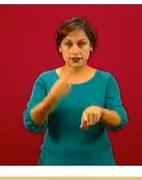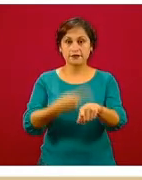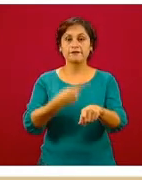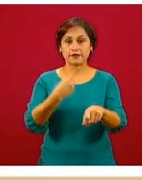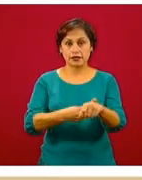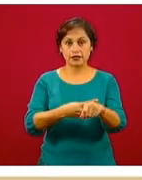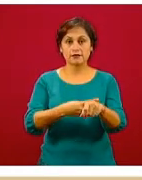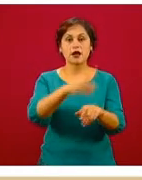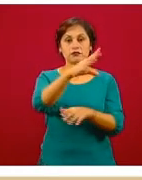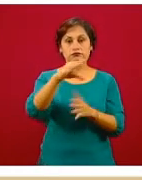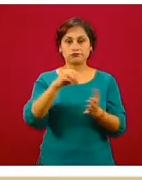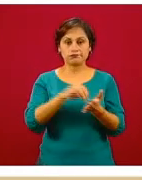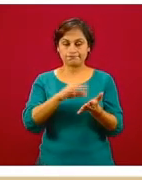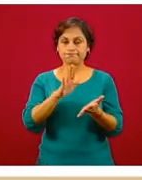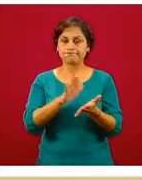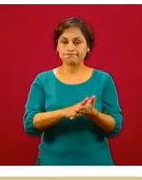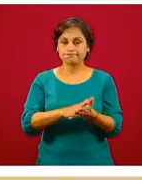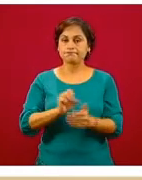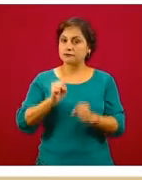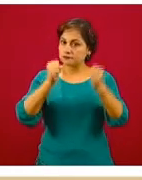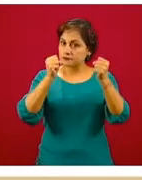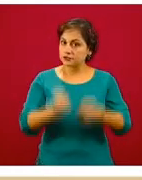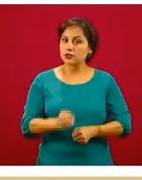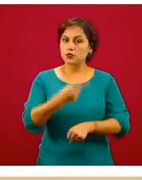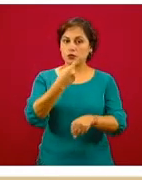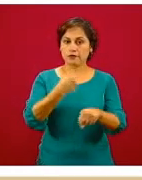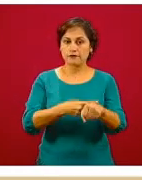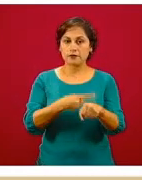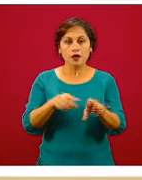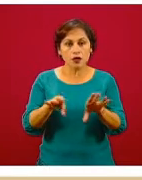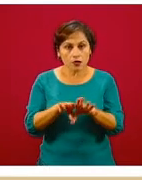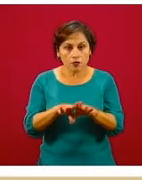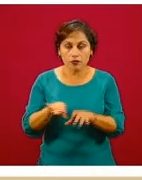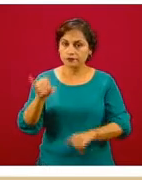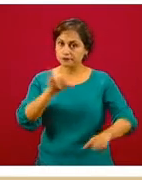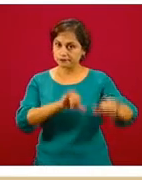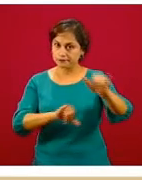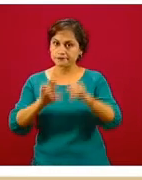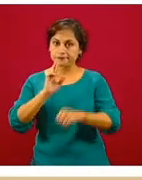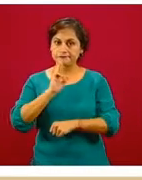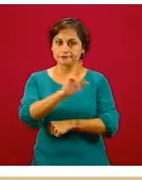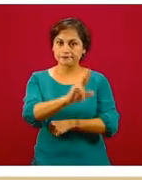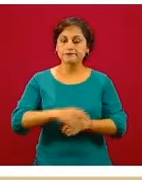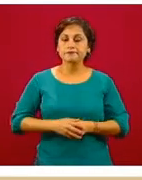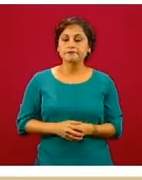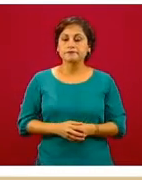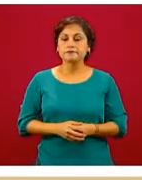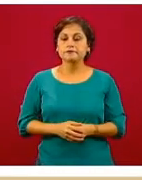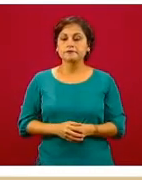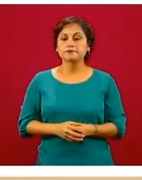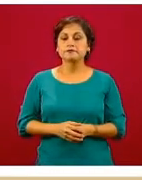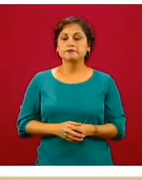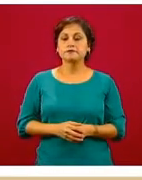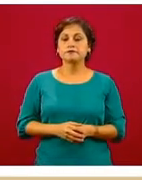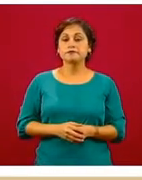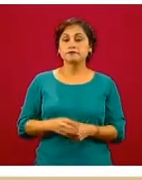49,219 cumulative cases. They were tested and lab confirmed.